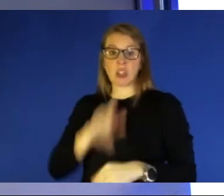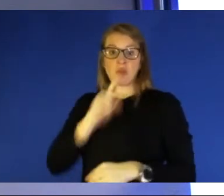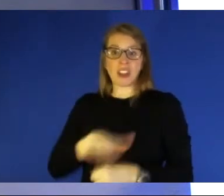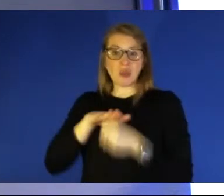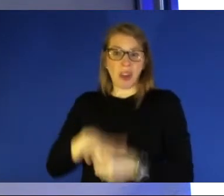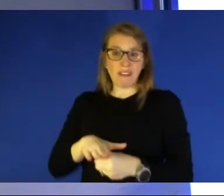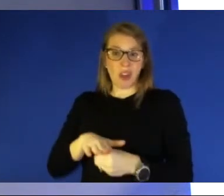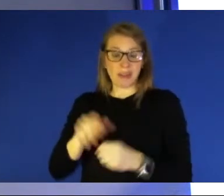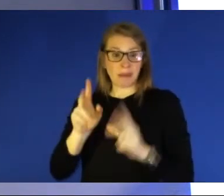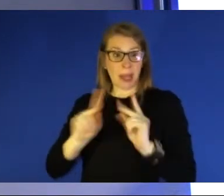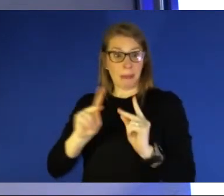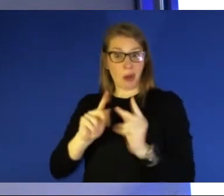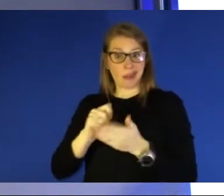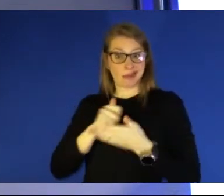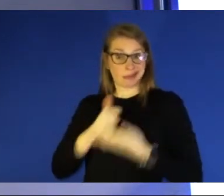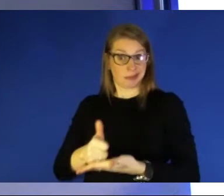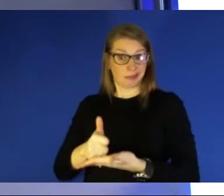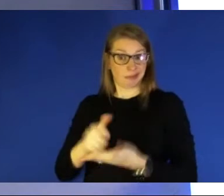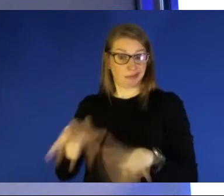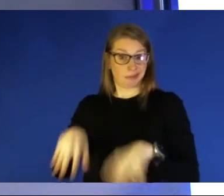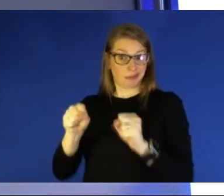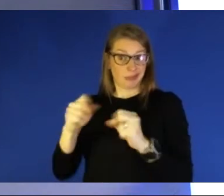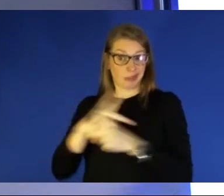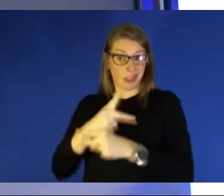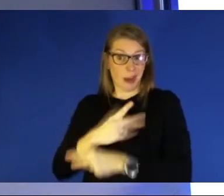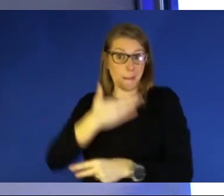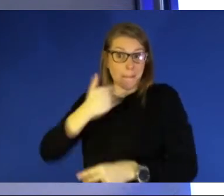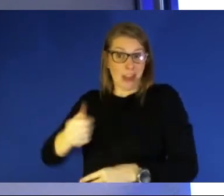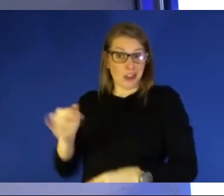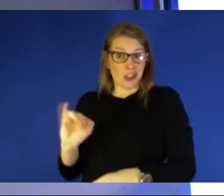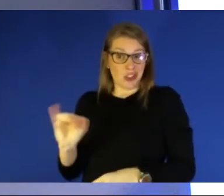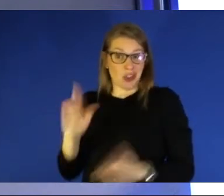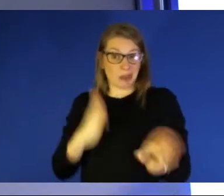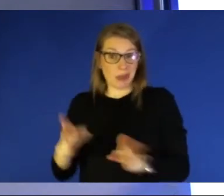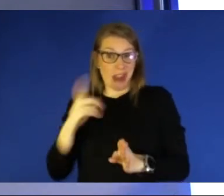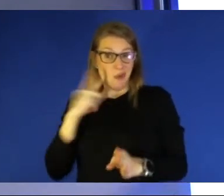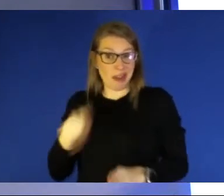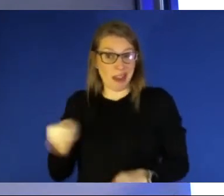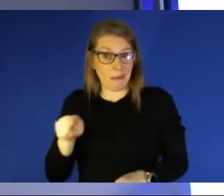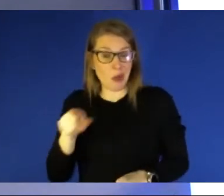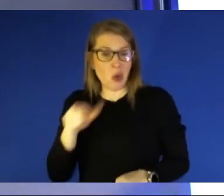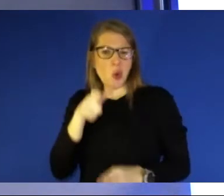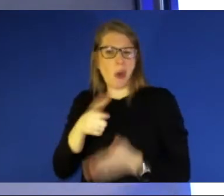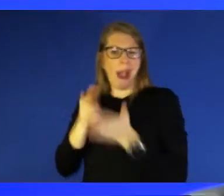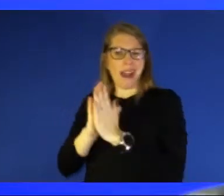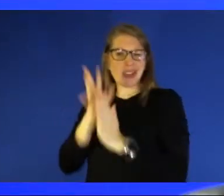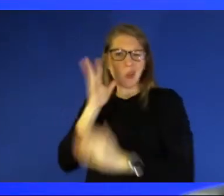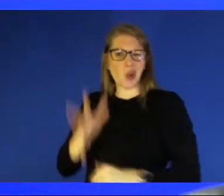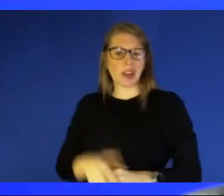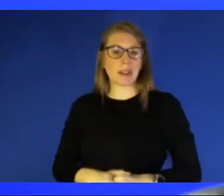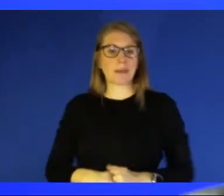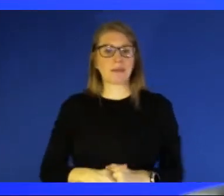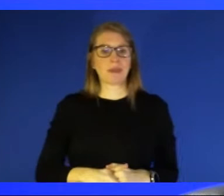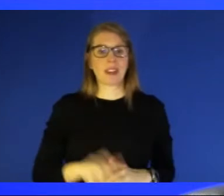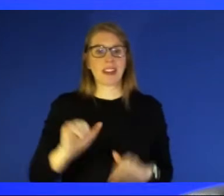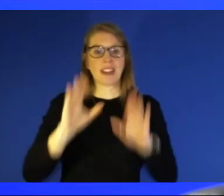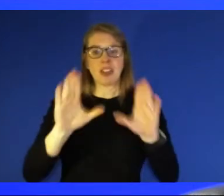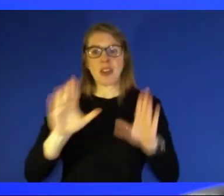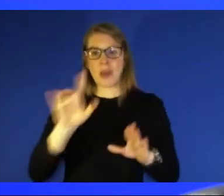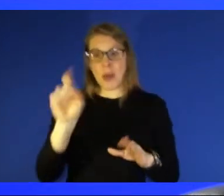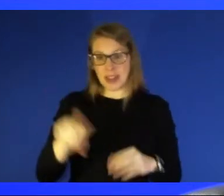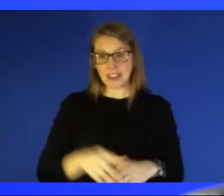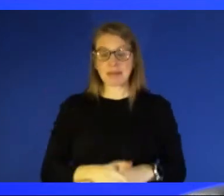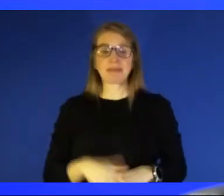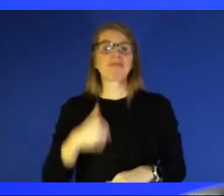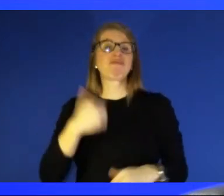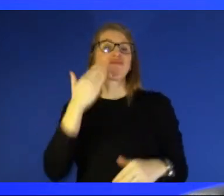help figuring out a better insurance plan for them? And who would they ask about that? That's a great question. What I do know